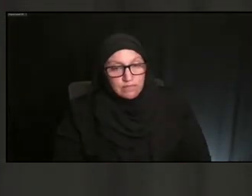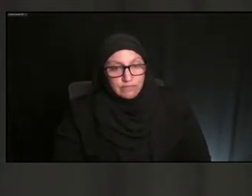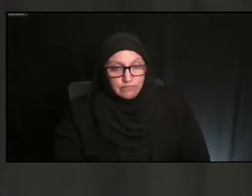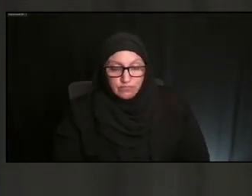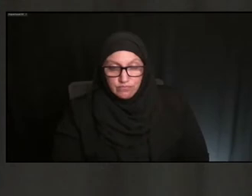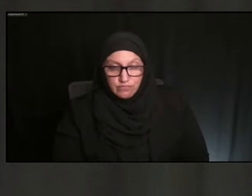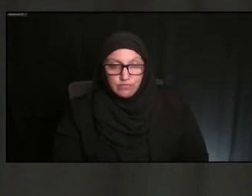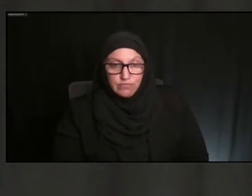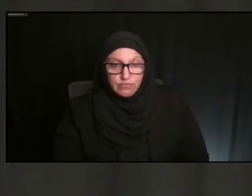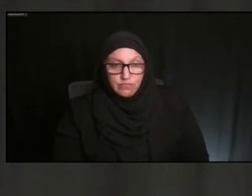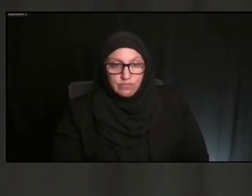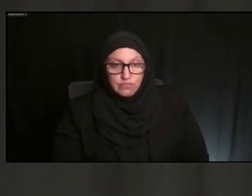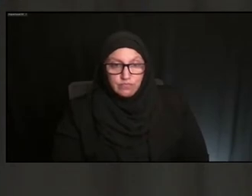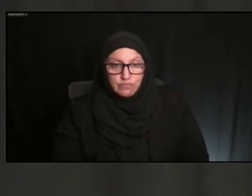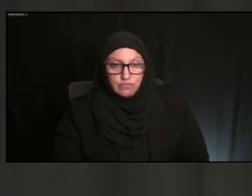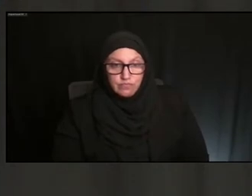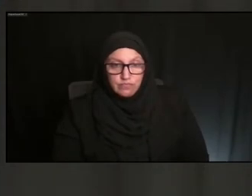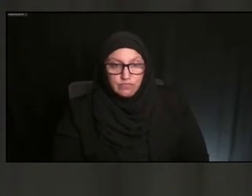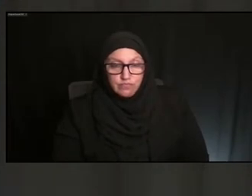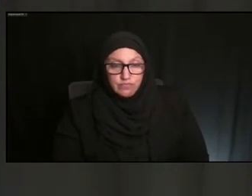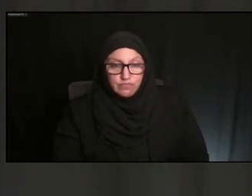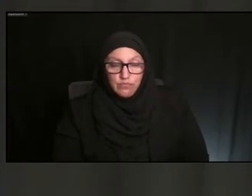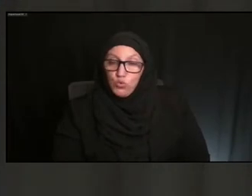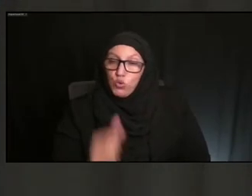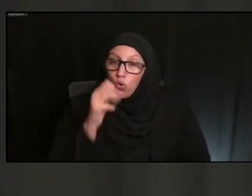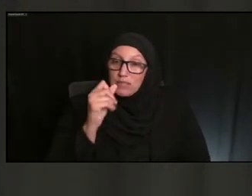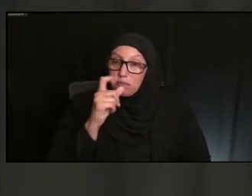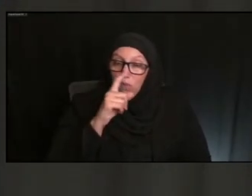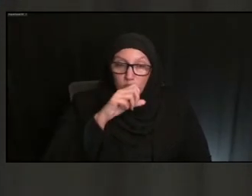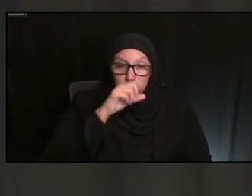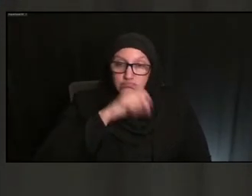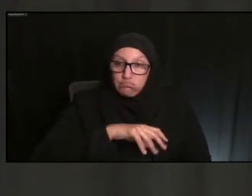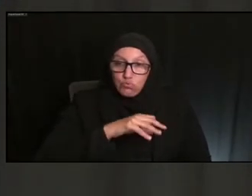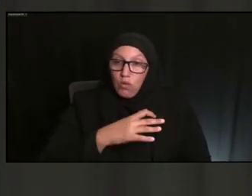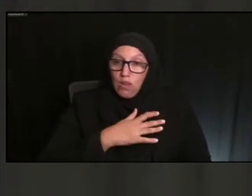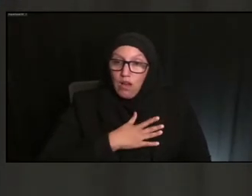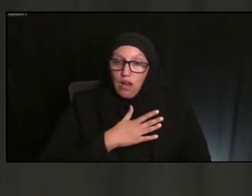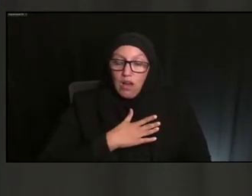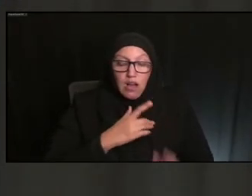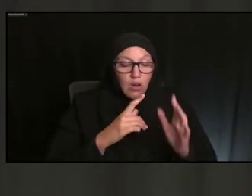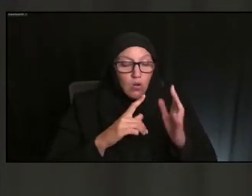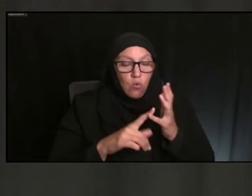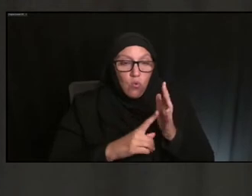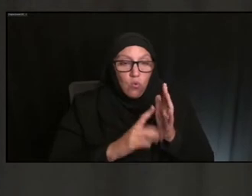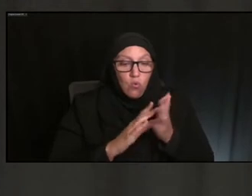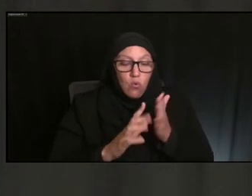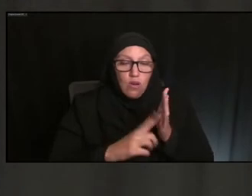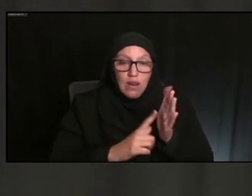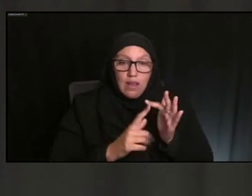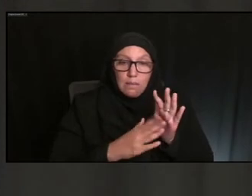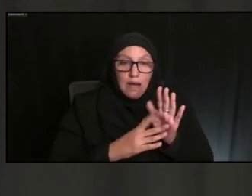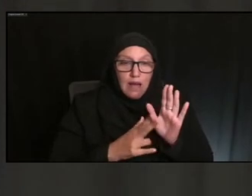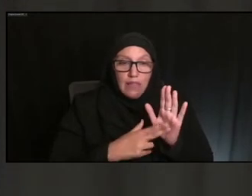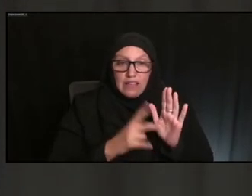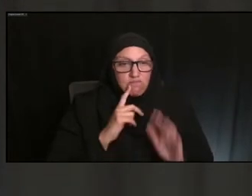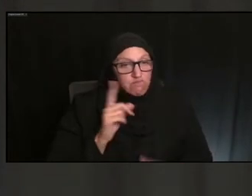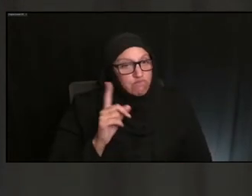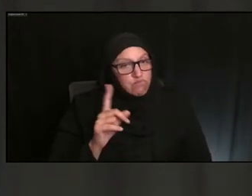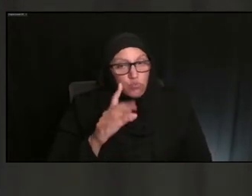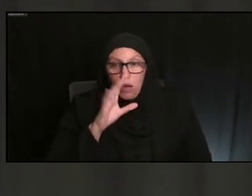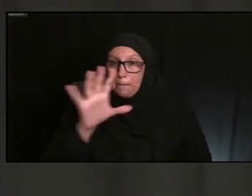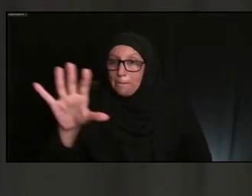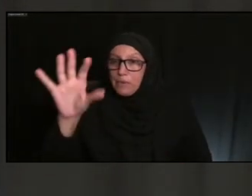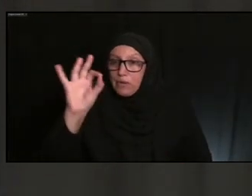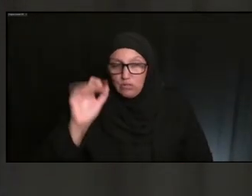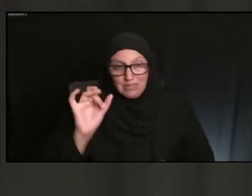against, you have seen those people, they're anti-ulama. You can't follow alim, you got to learn the religion from yourself. Go pick leaves from the